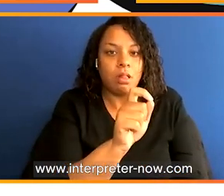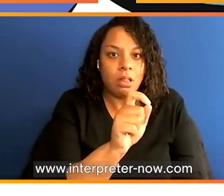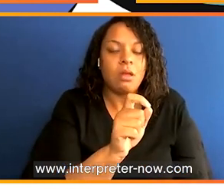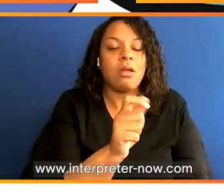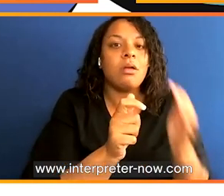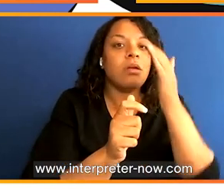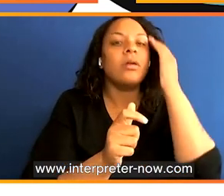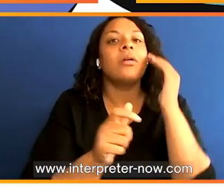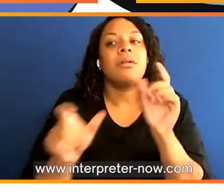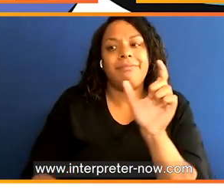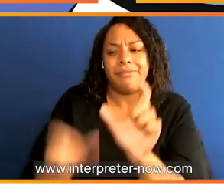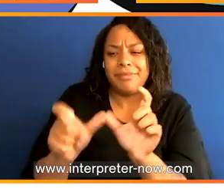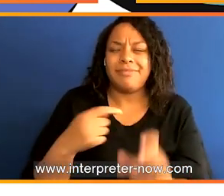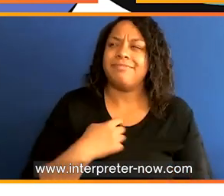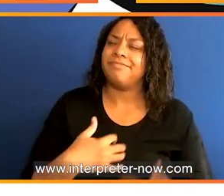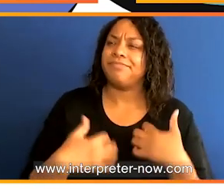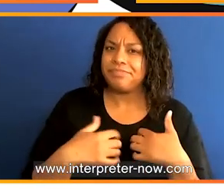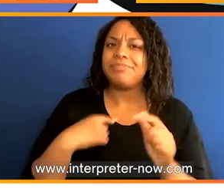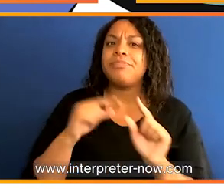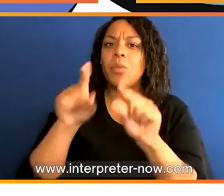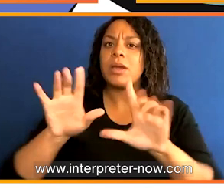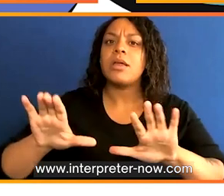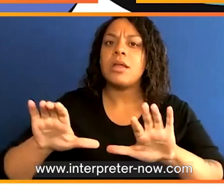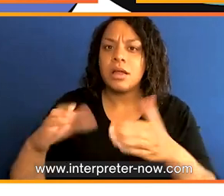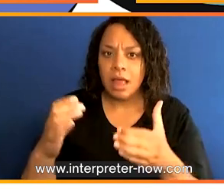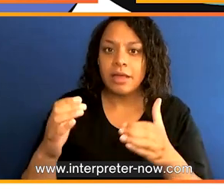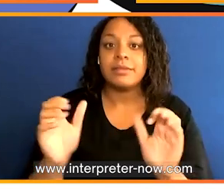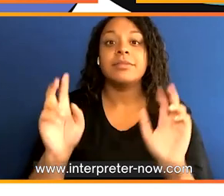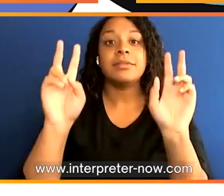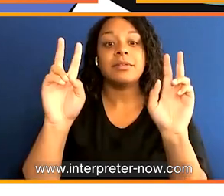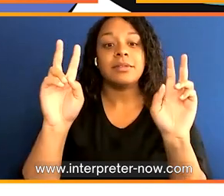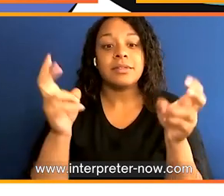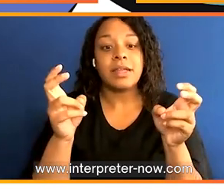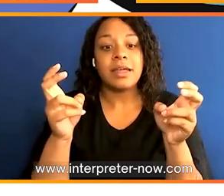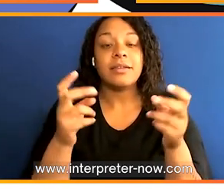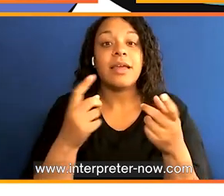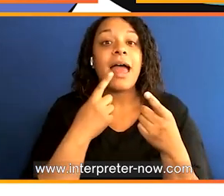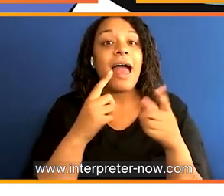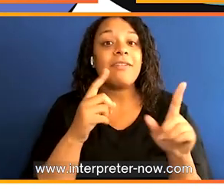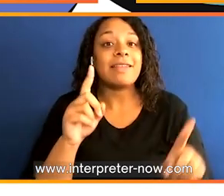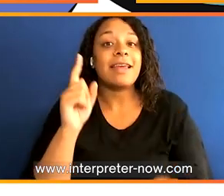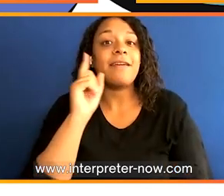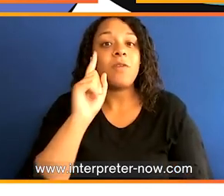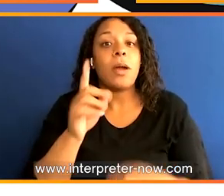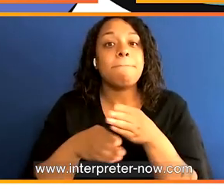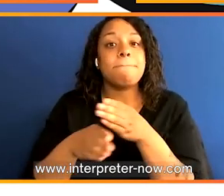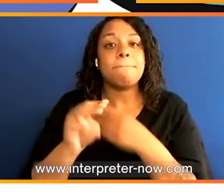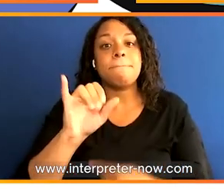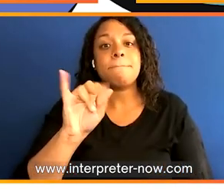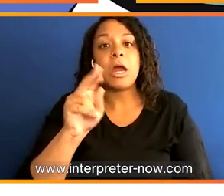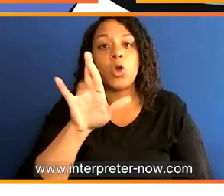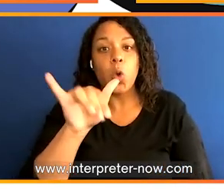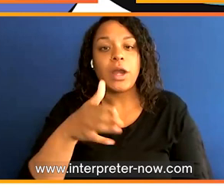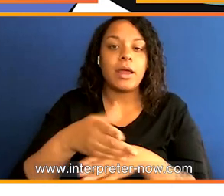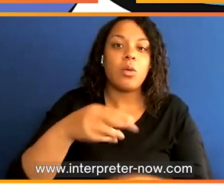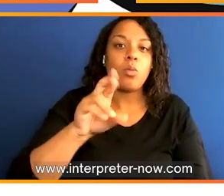I ended up going to a class, which was titled Advocacy for Minority Professionals. And I won't